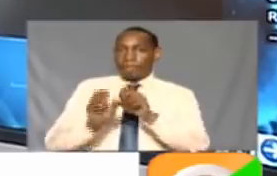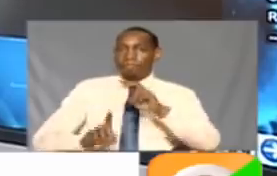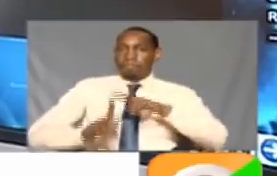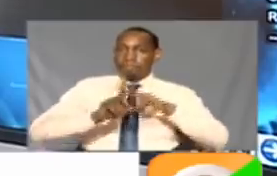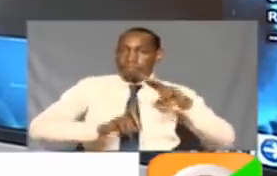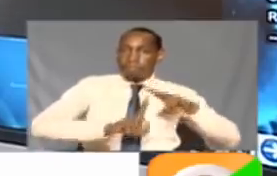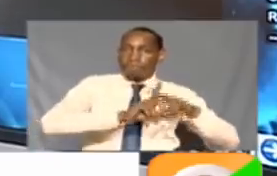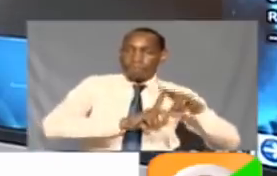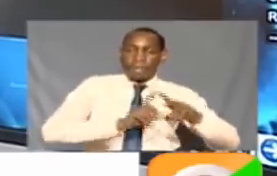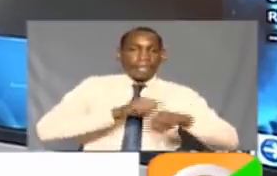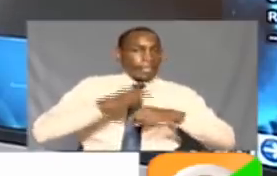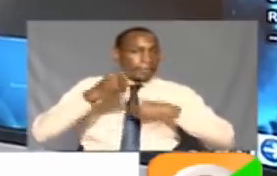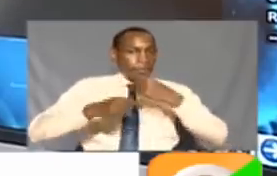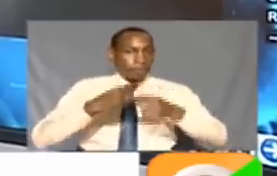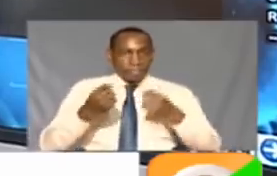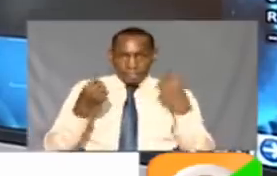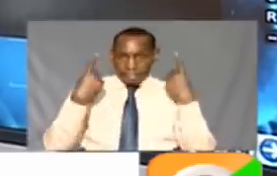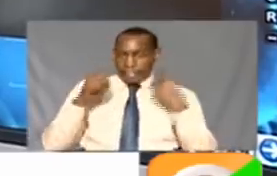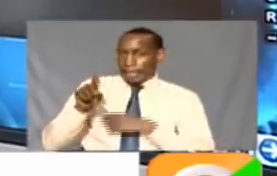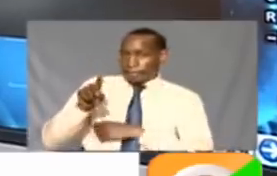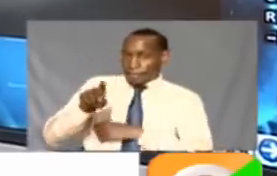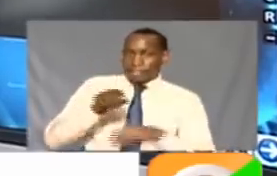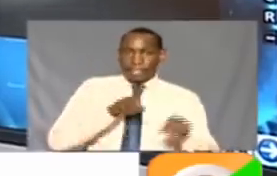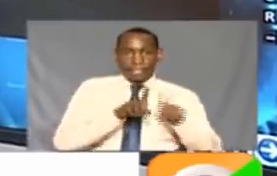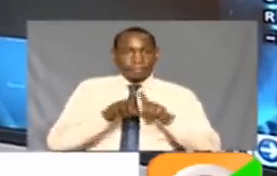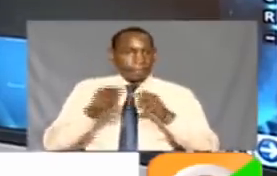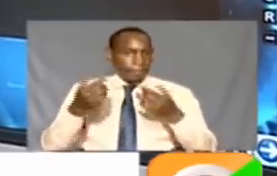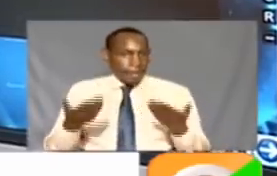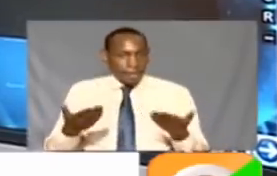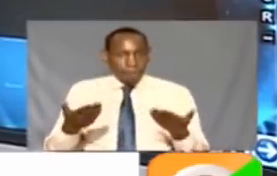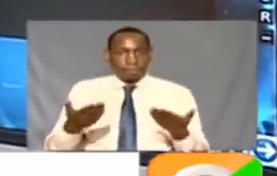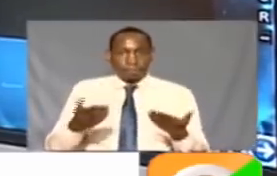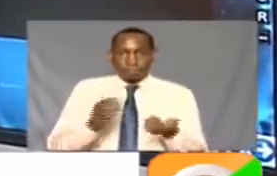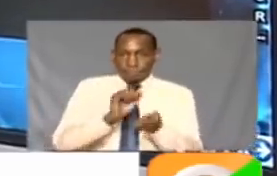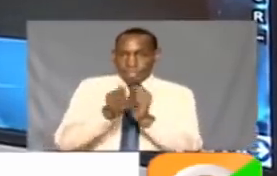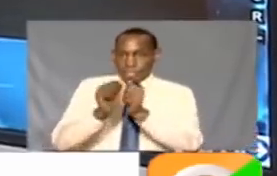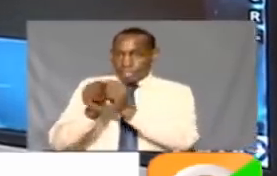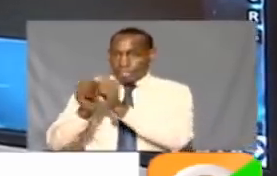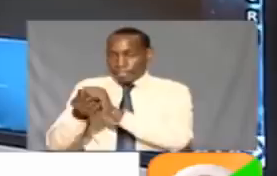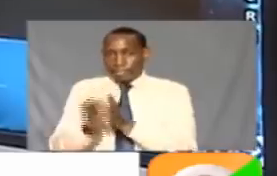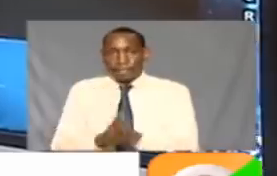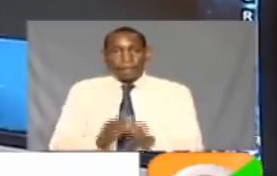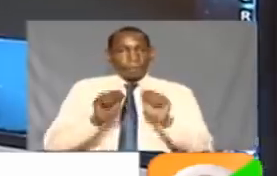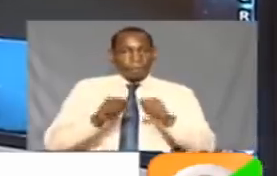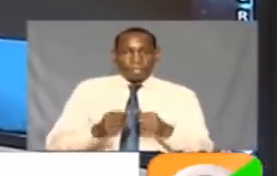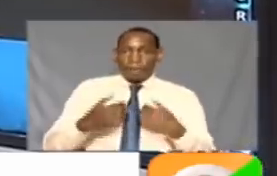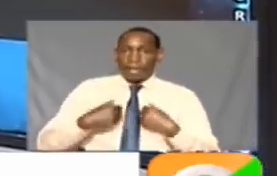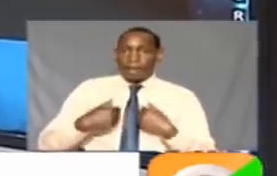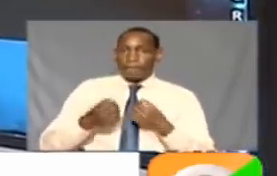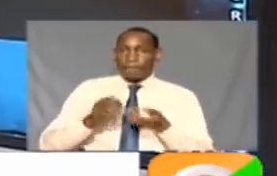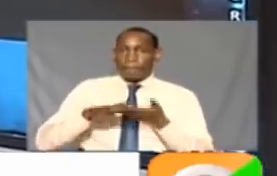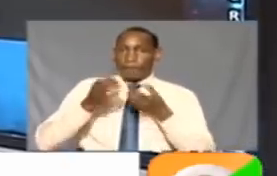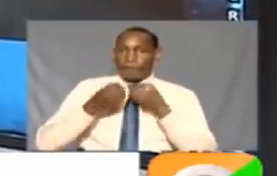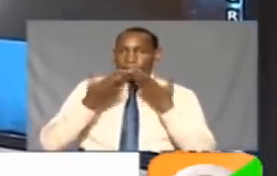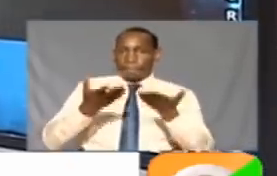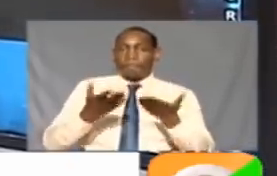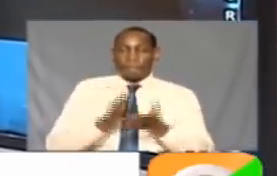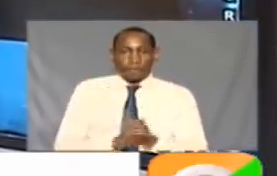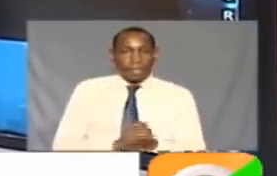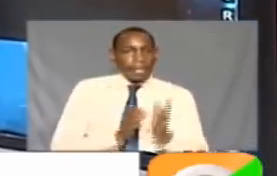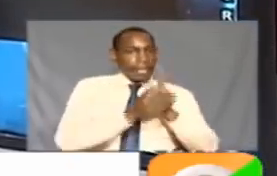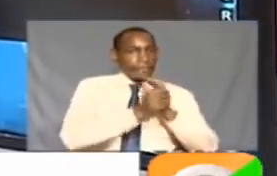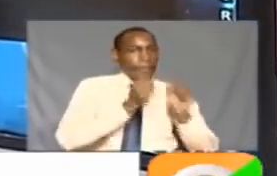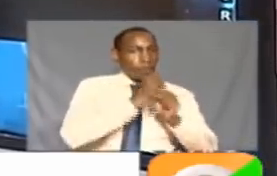as we continue to understand this particular strain and how it behaves. So you will no doubt hear more information as scientists work to understand